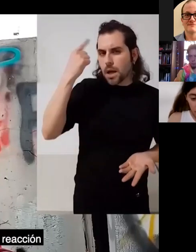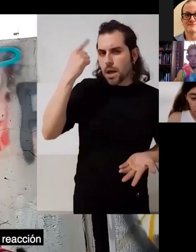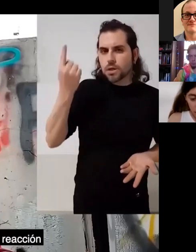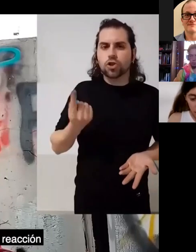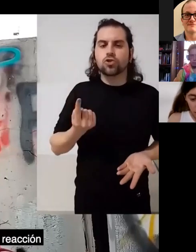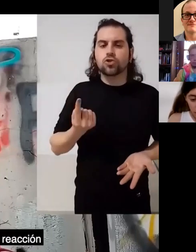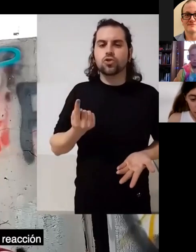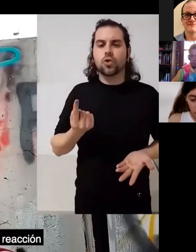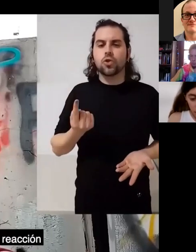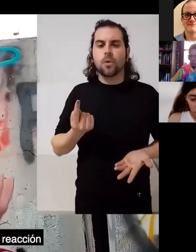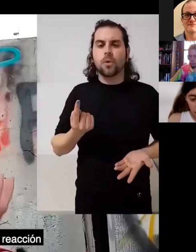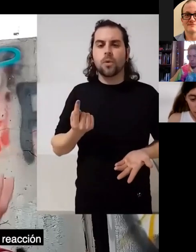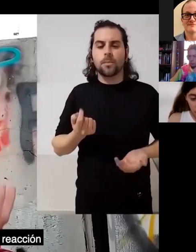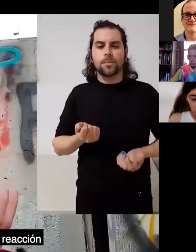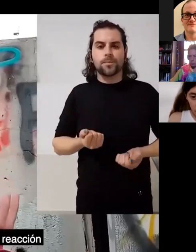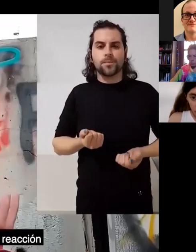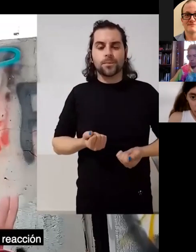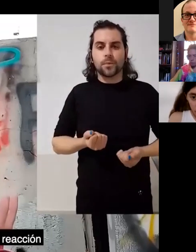was